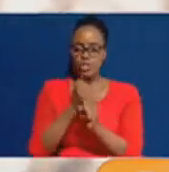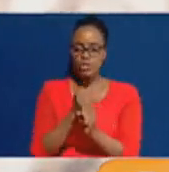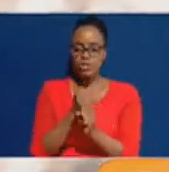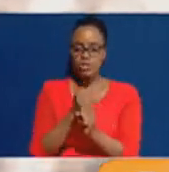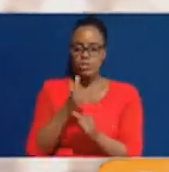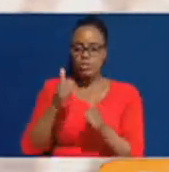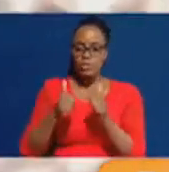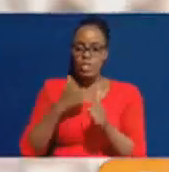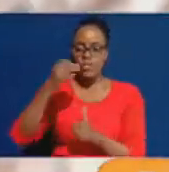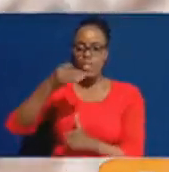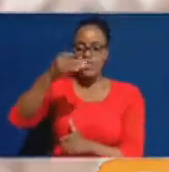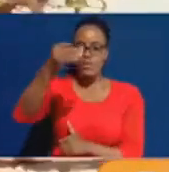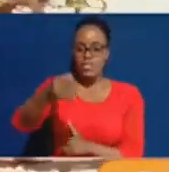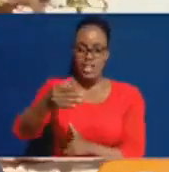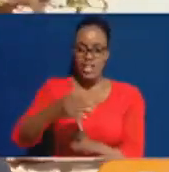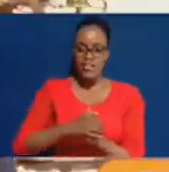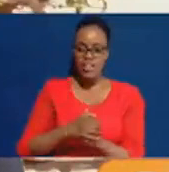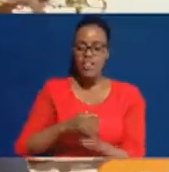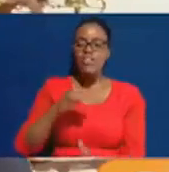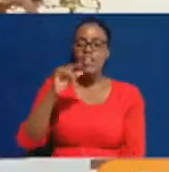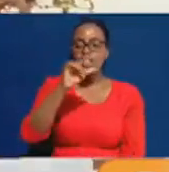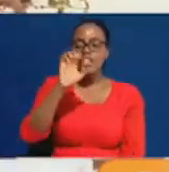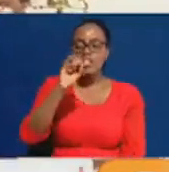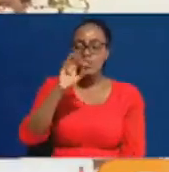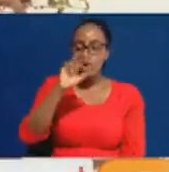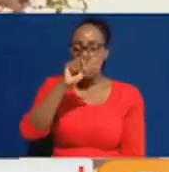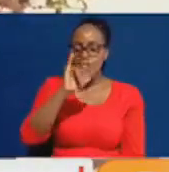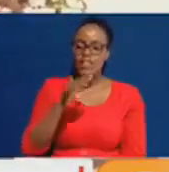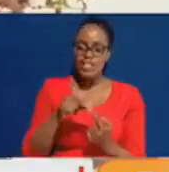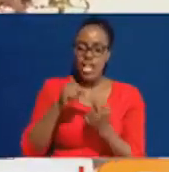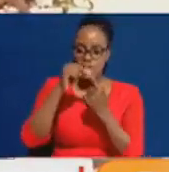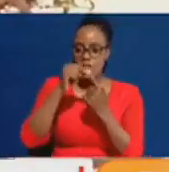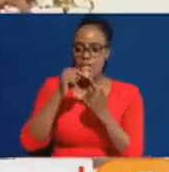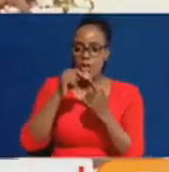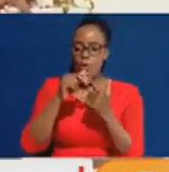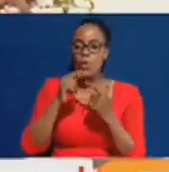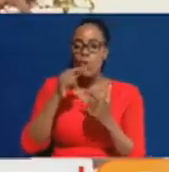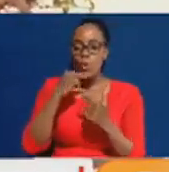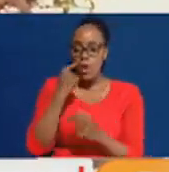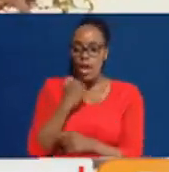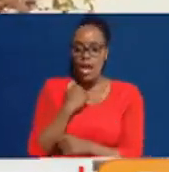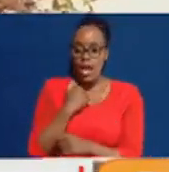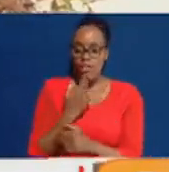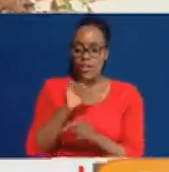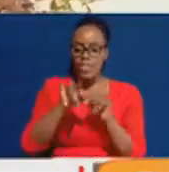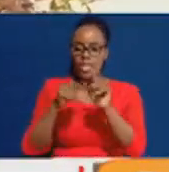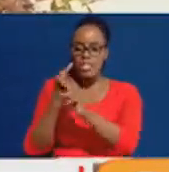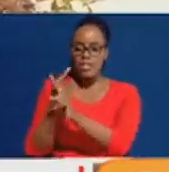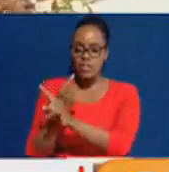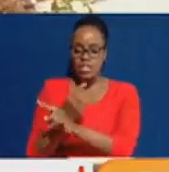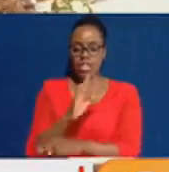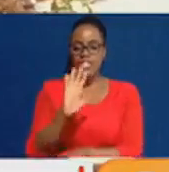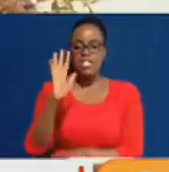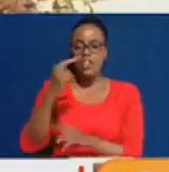near future. Our park in Georgia is unique with the number of variety of trees